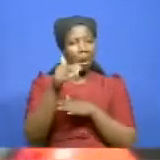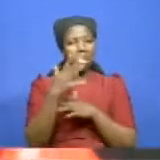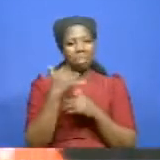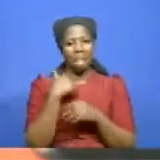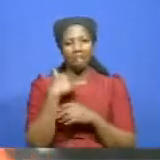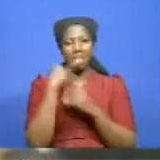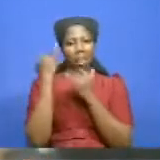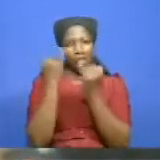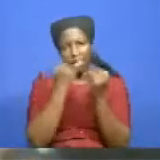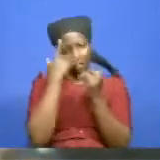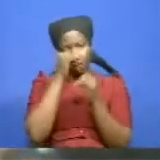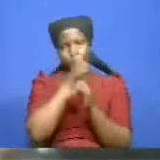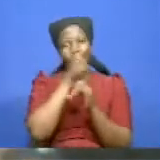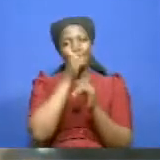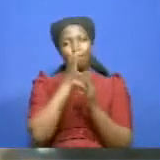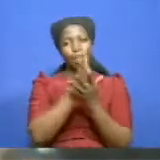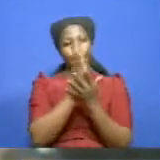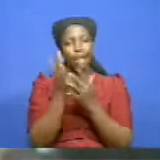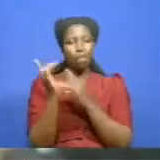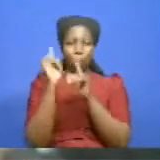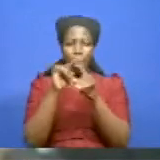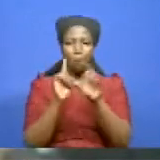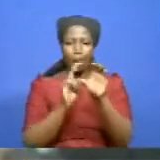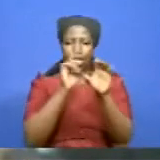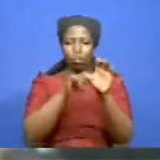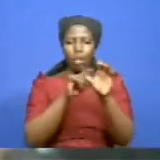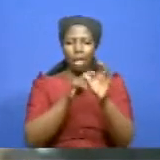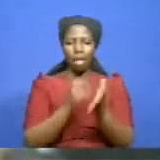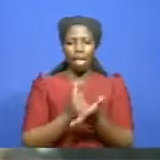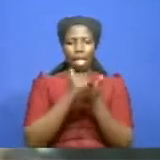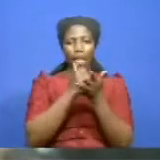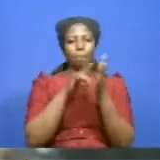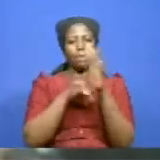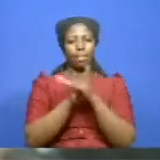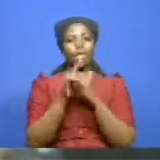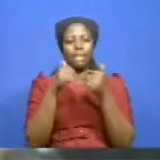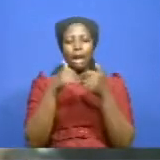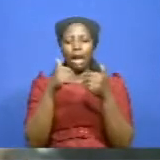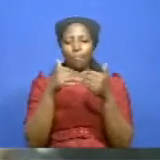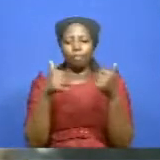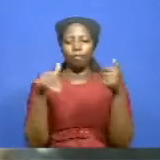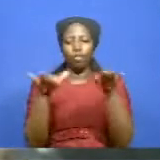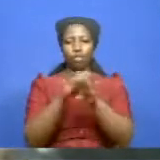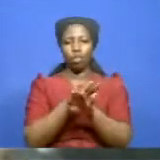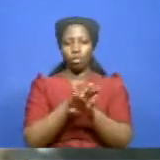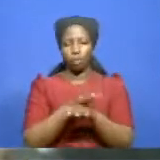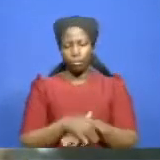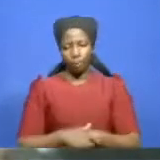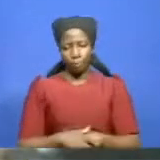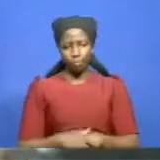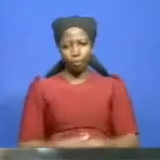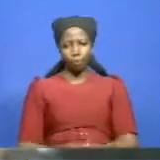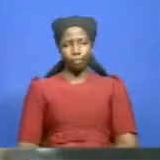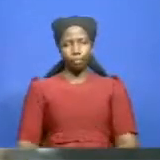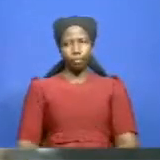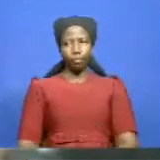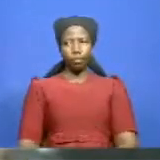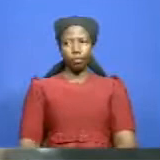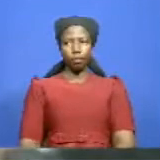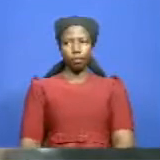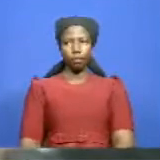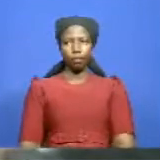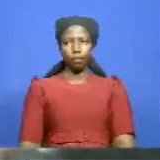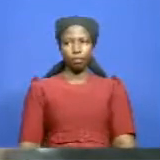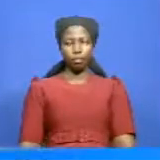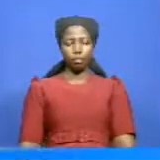an invitation for the private sector to come in and also help in filling the gap. Alan Auko, Channel 1 Business, Nairobi.